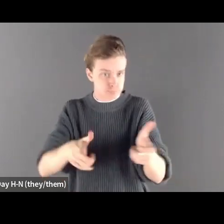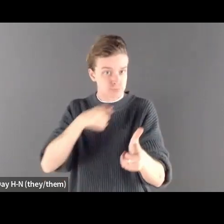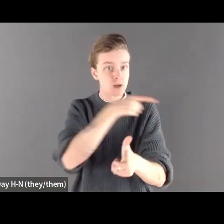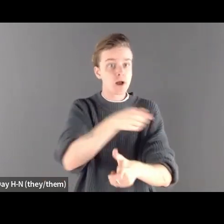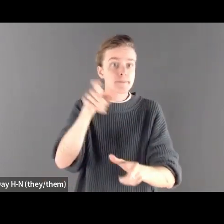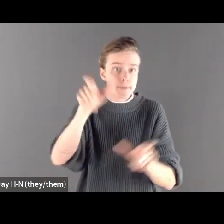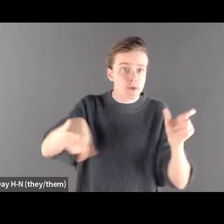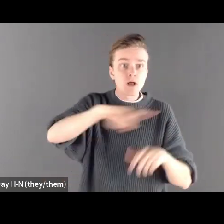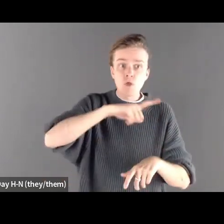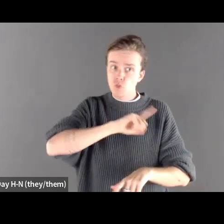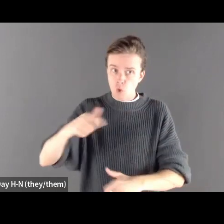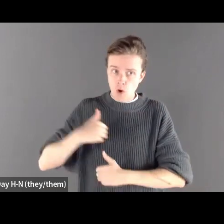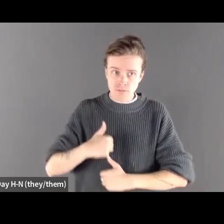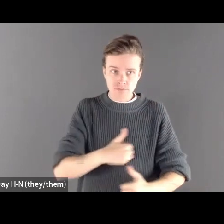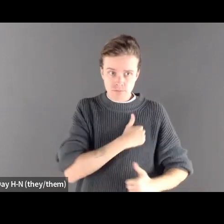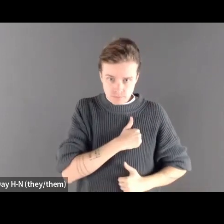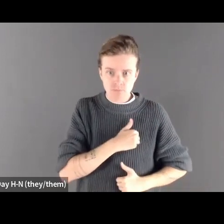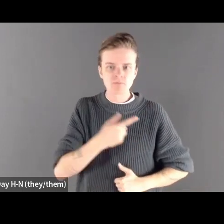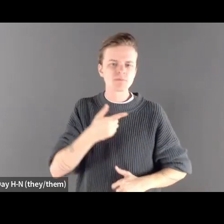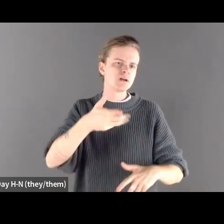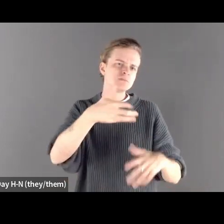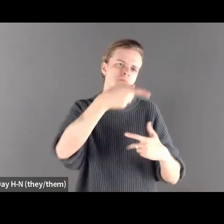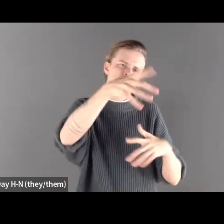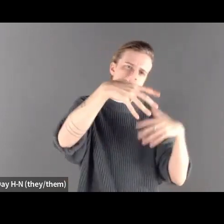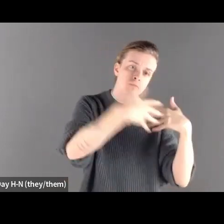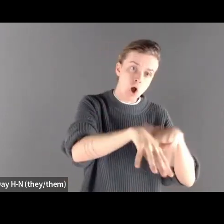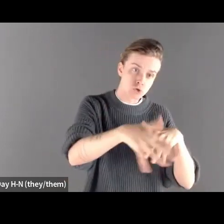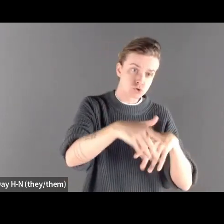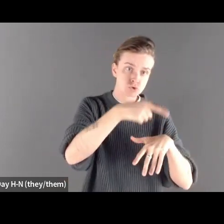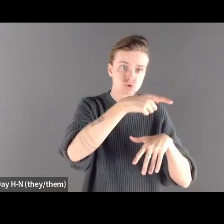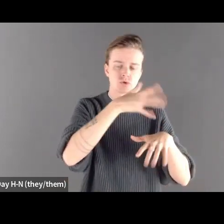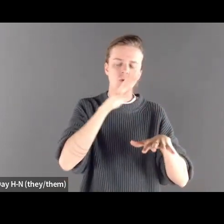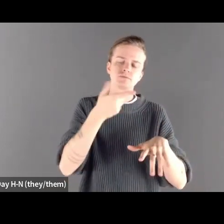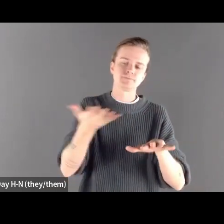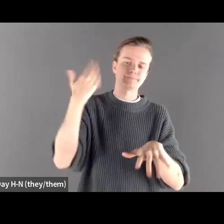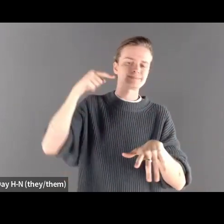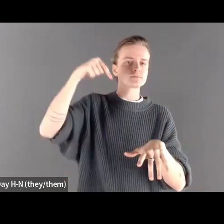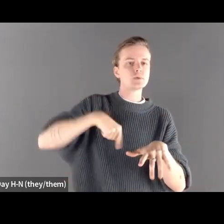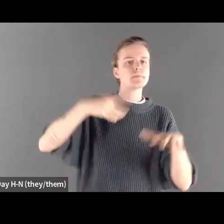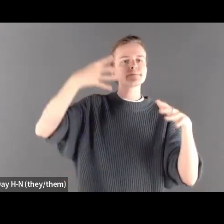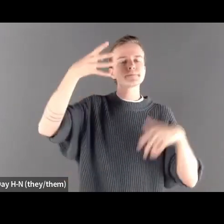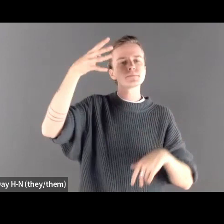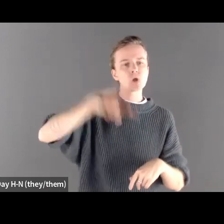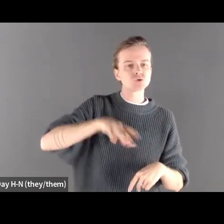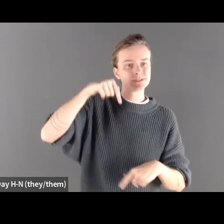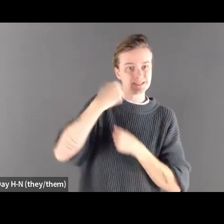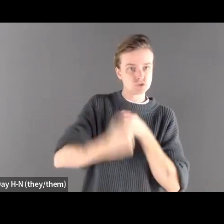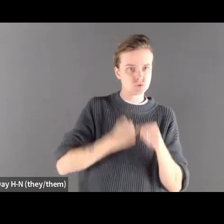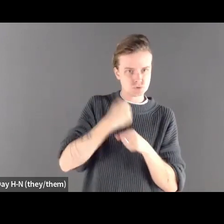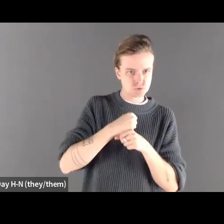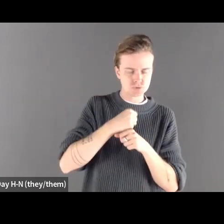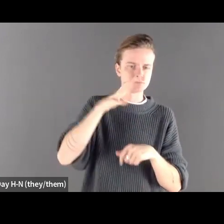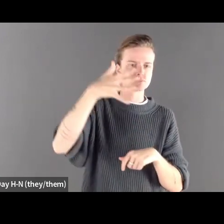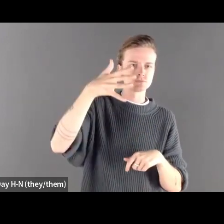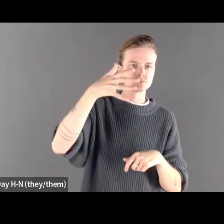March this year. One specifically on credential phishing campaigns against